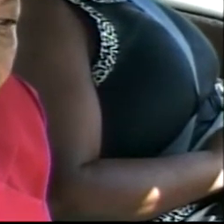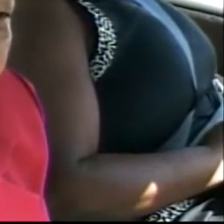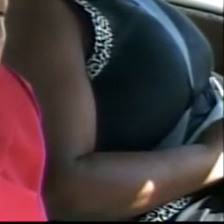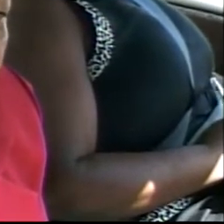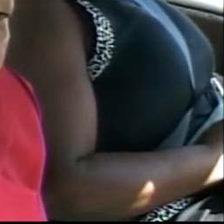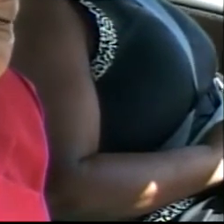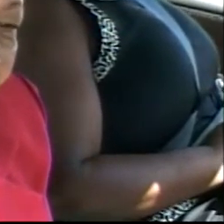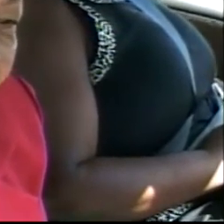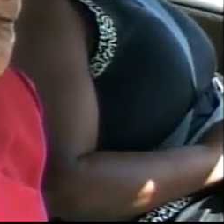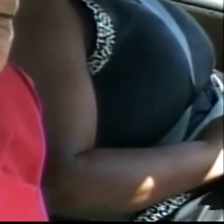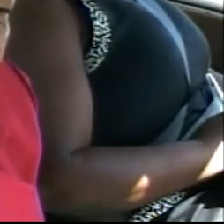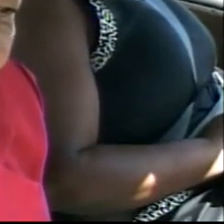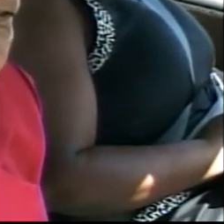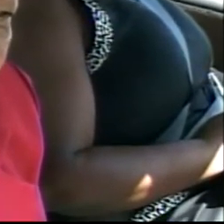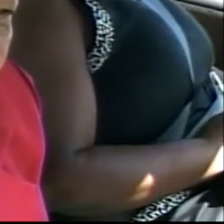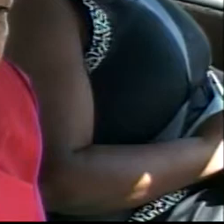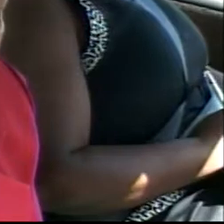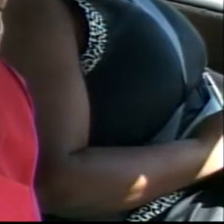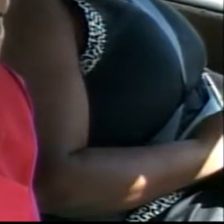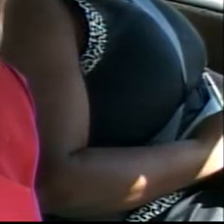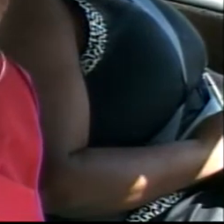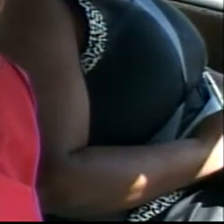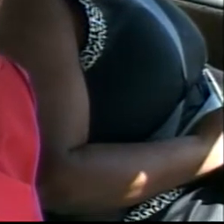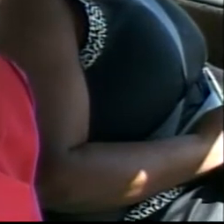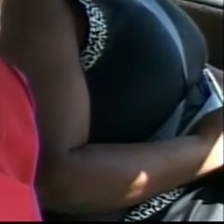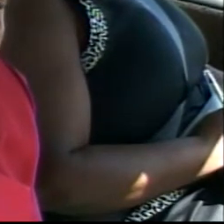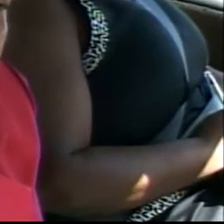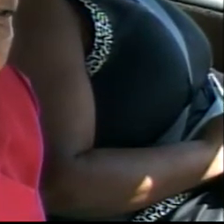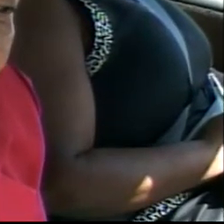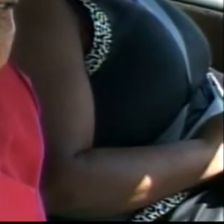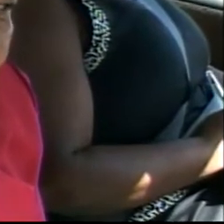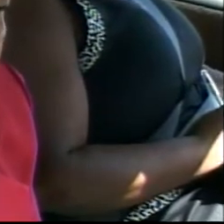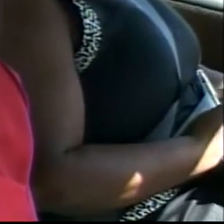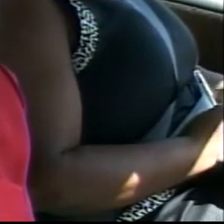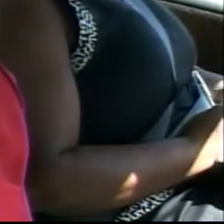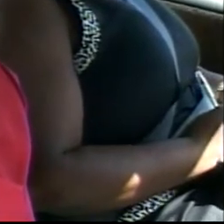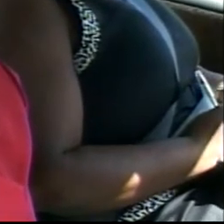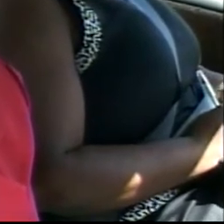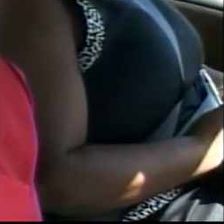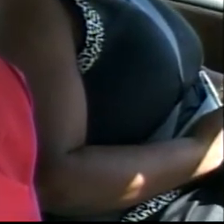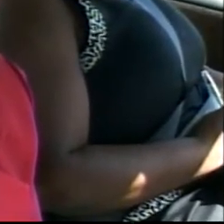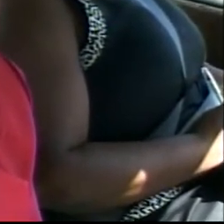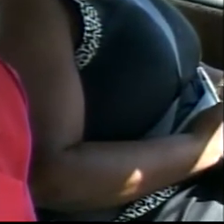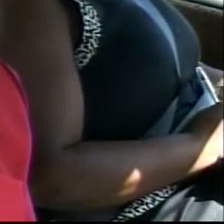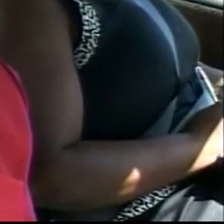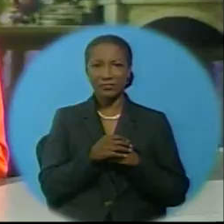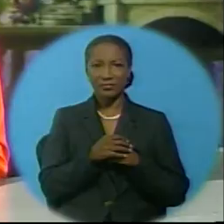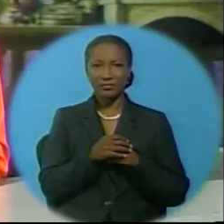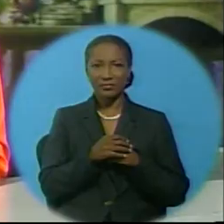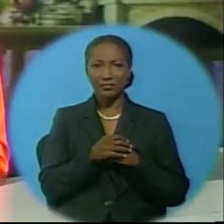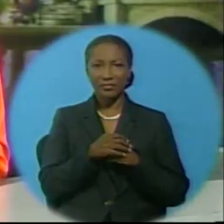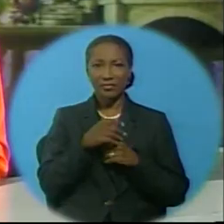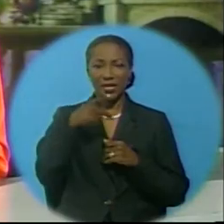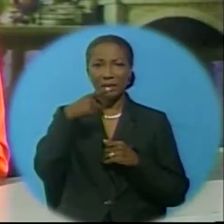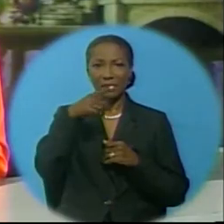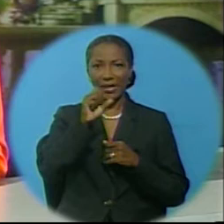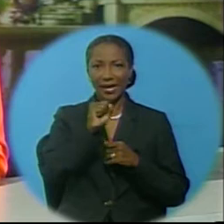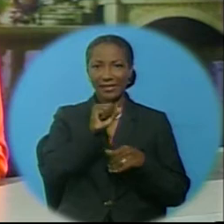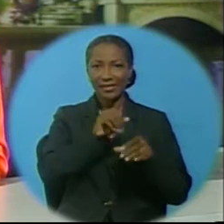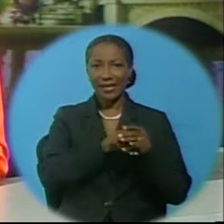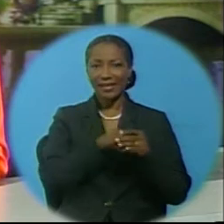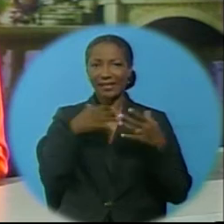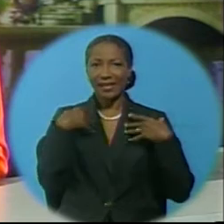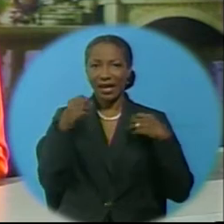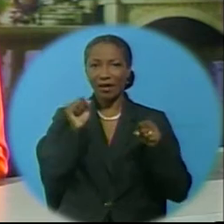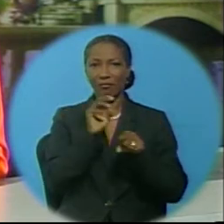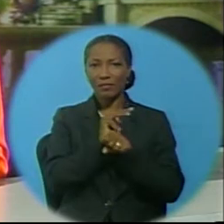issues and a plan has been put in place for the issues to be dealt with. So the workers have gone back to work. Permanent Secretary in